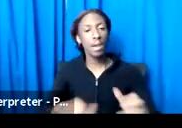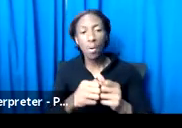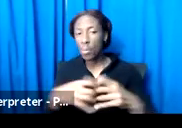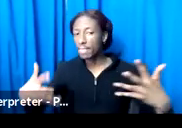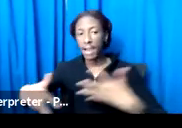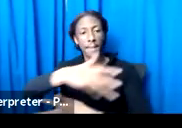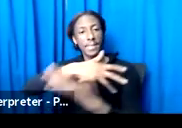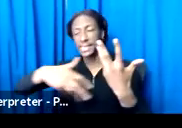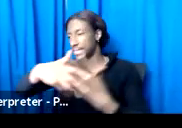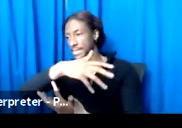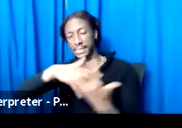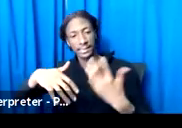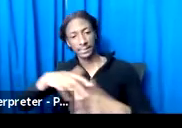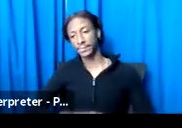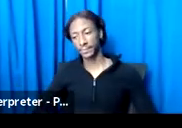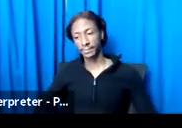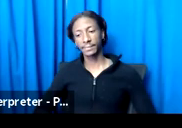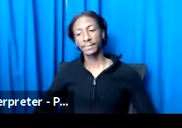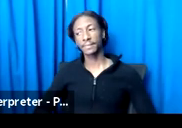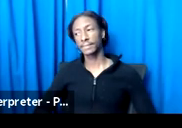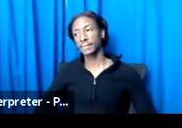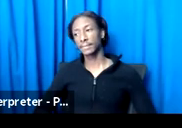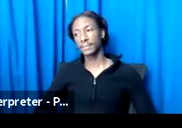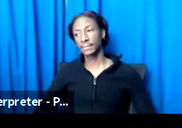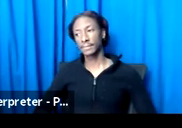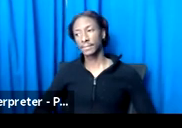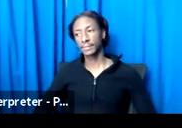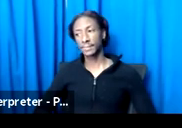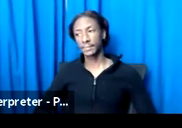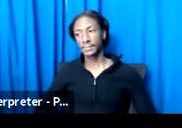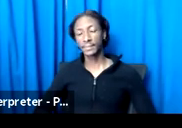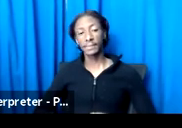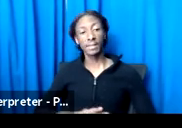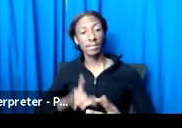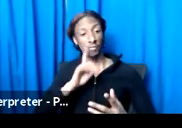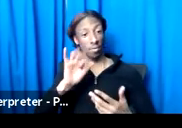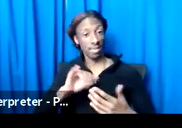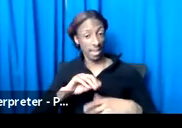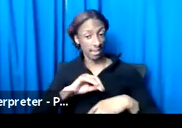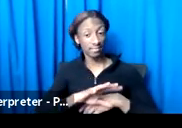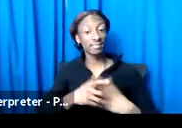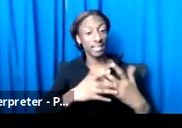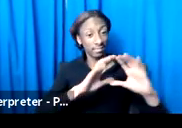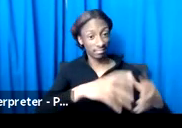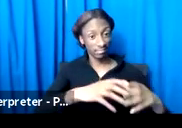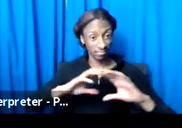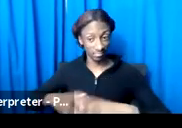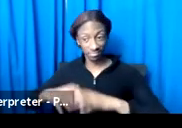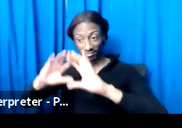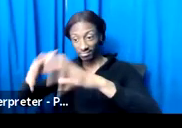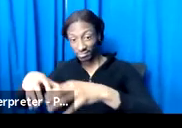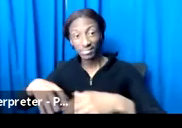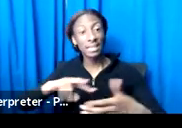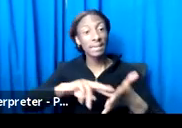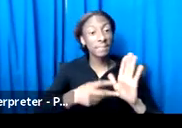in close contact circumstances to the largest extent possible. For this guidance, a household cohort means campers and